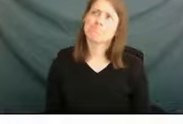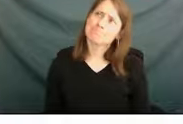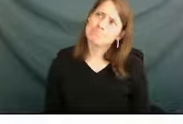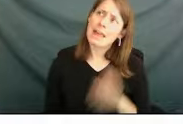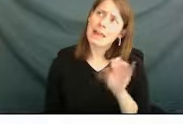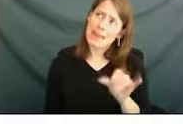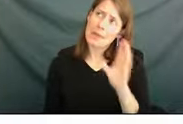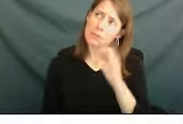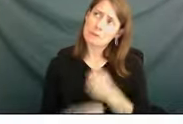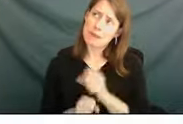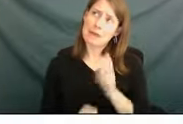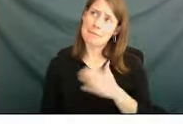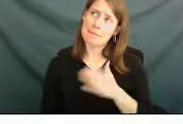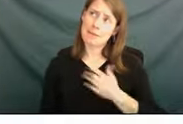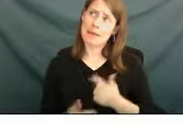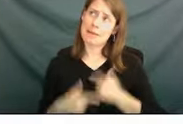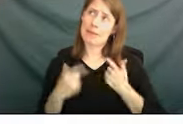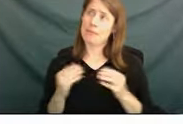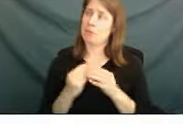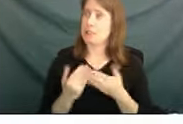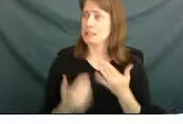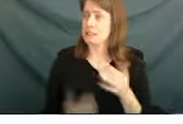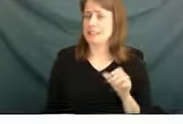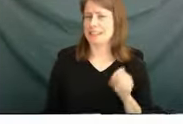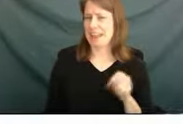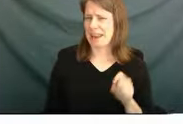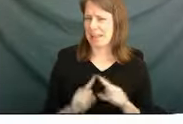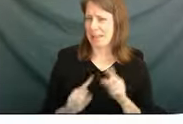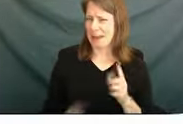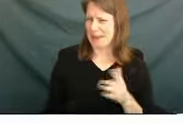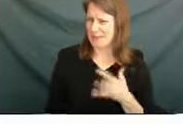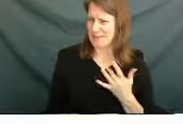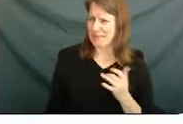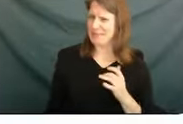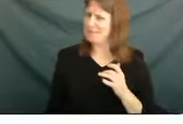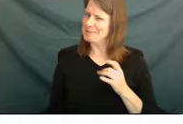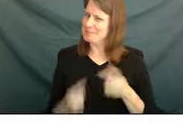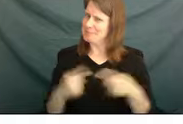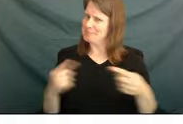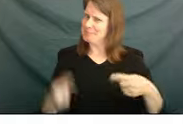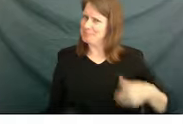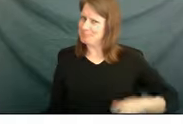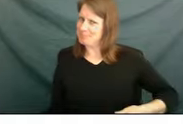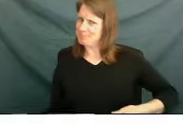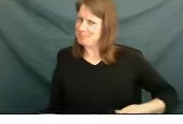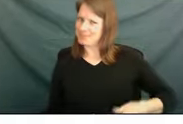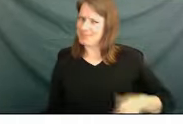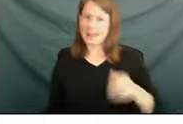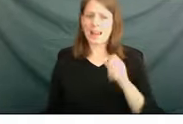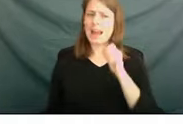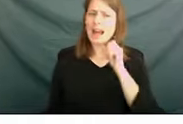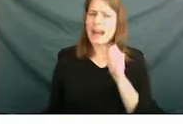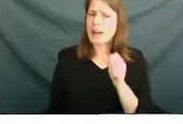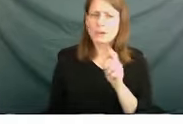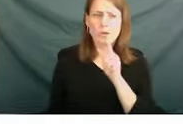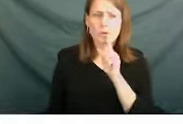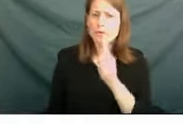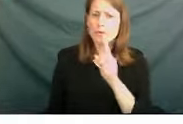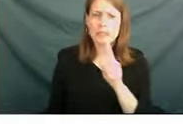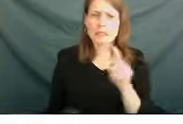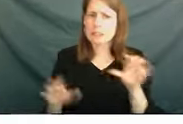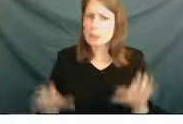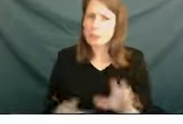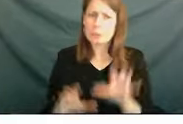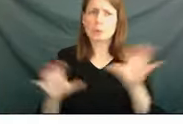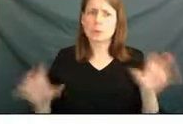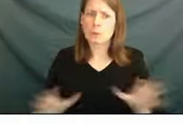does run against the grain. I don't sort of do copious amounts of teacher instruction because, you